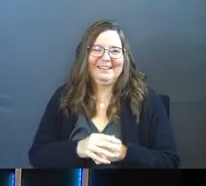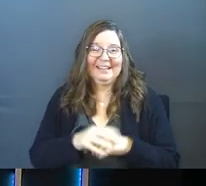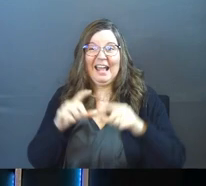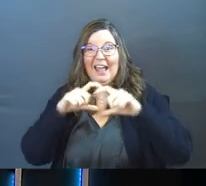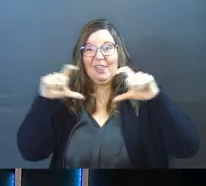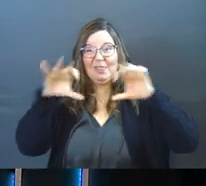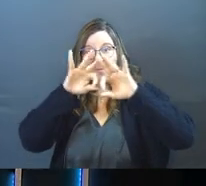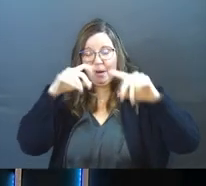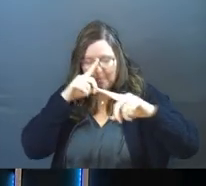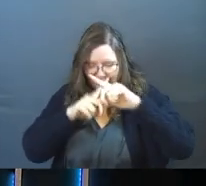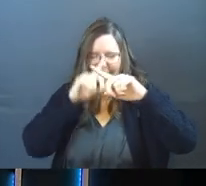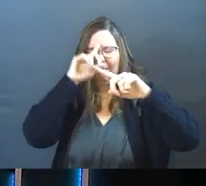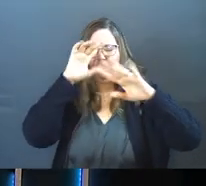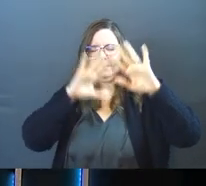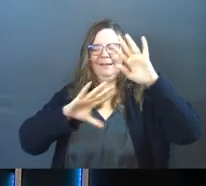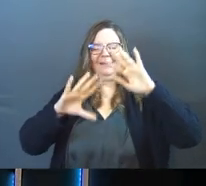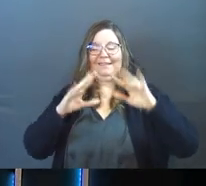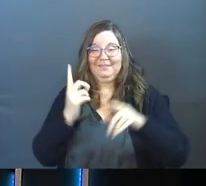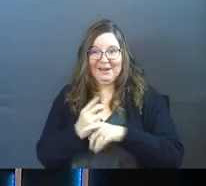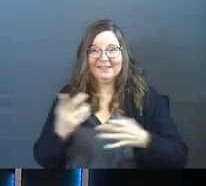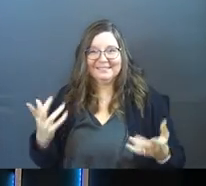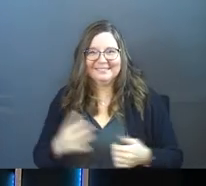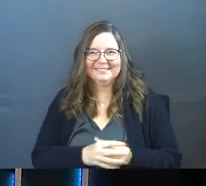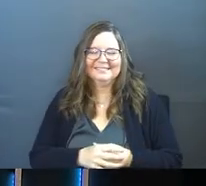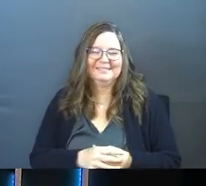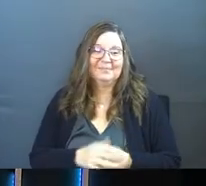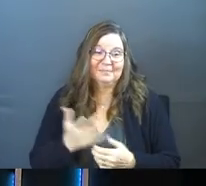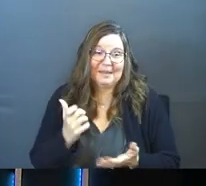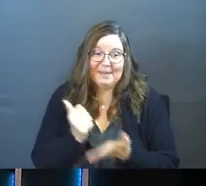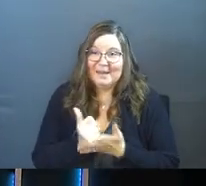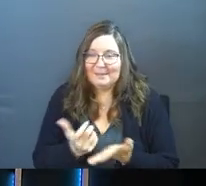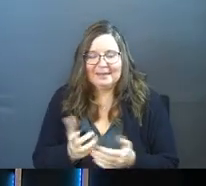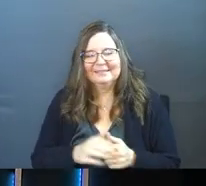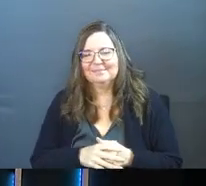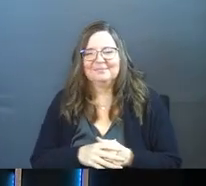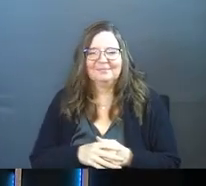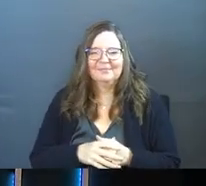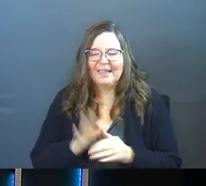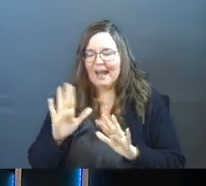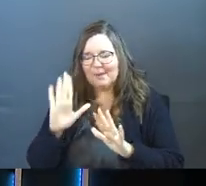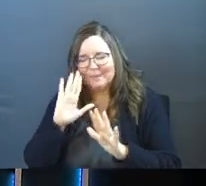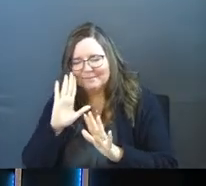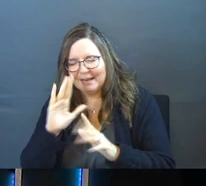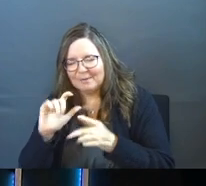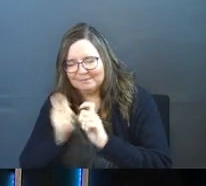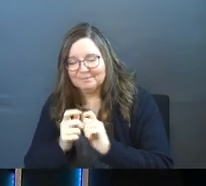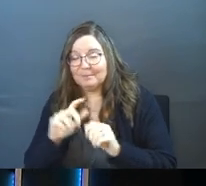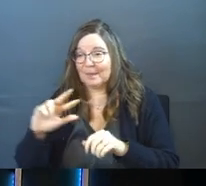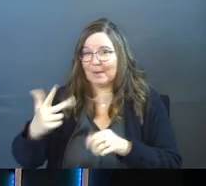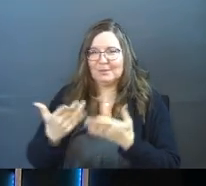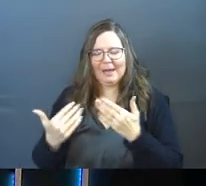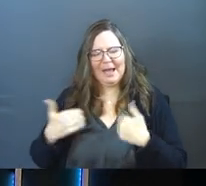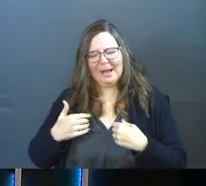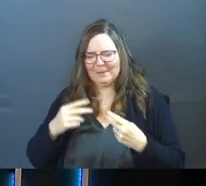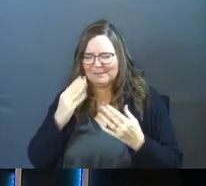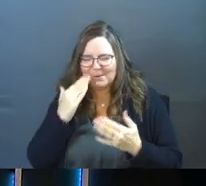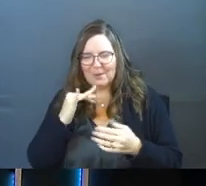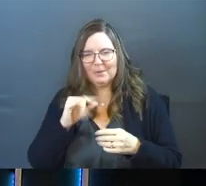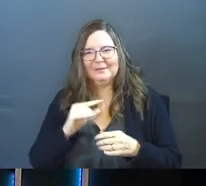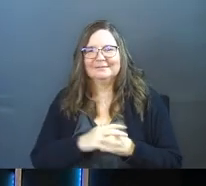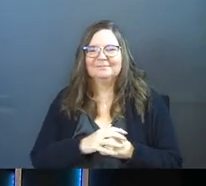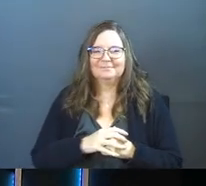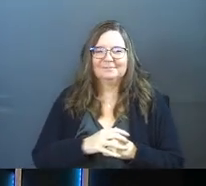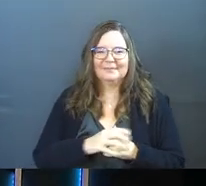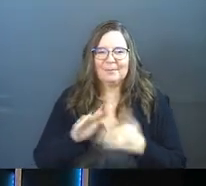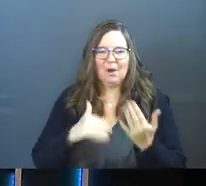bars are bigger that they run into, yeah? Amen? I'll get there, guys. By third service, I'm going to have it down. Y'all are going to miss